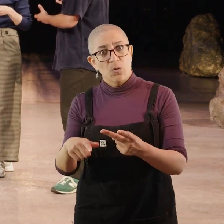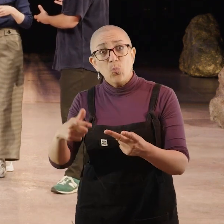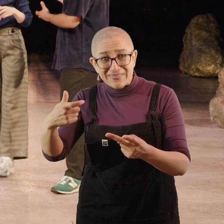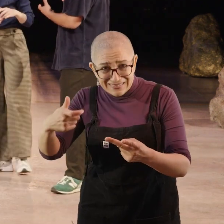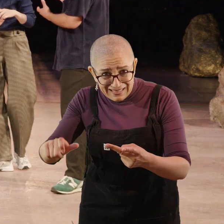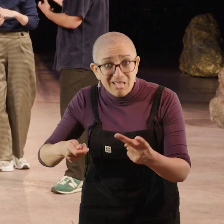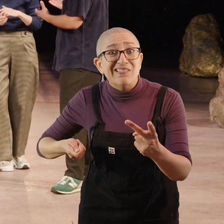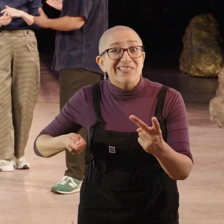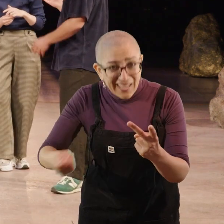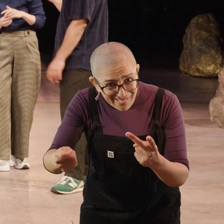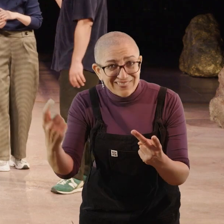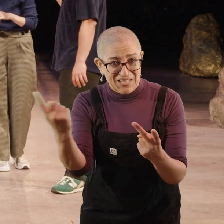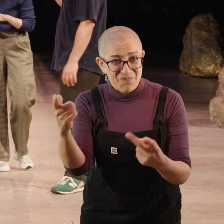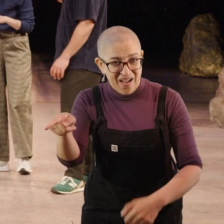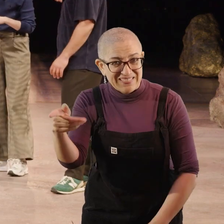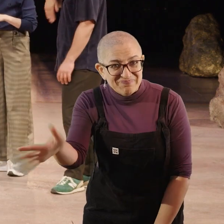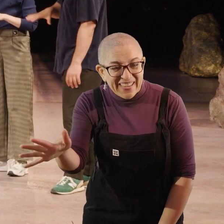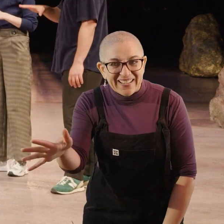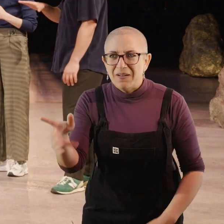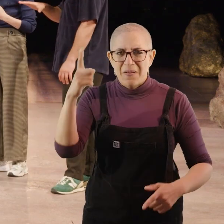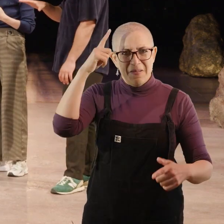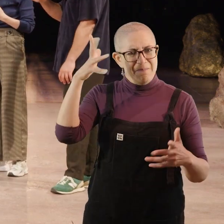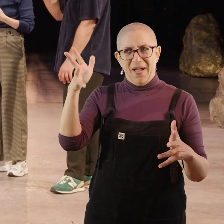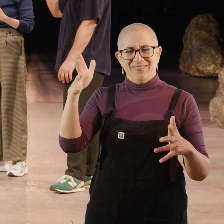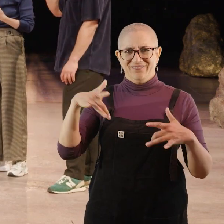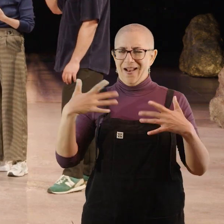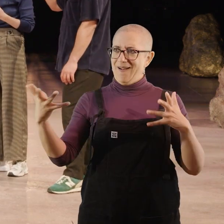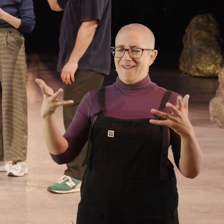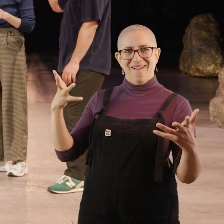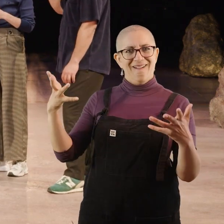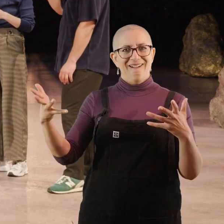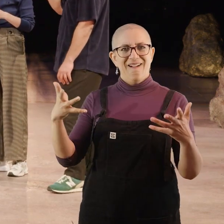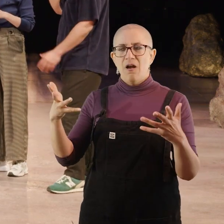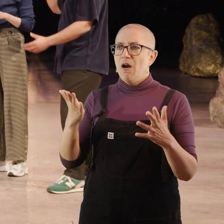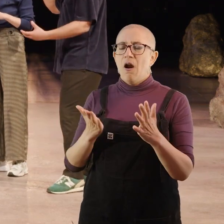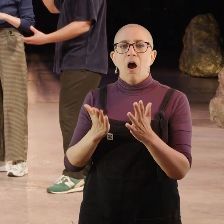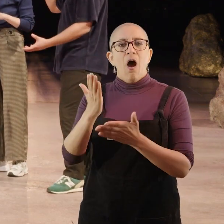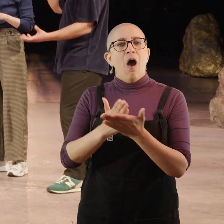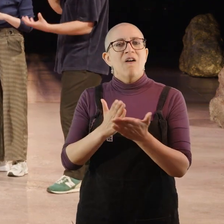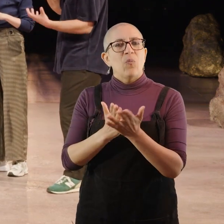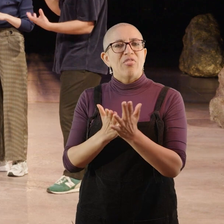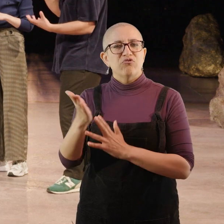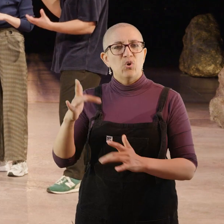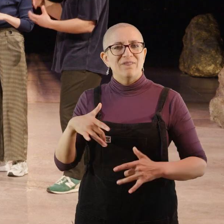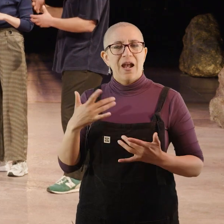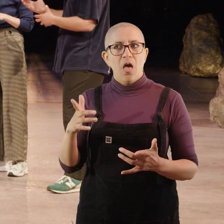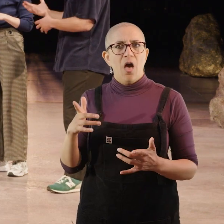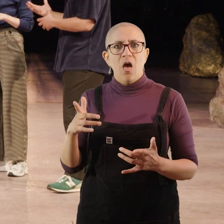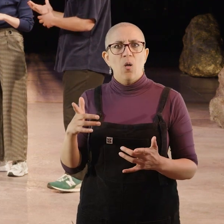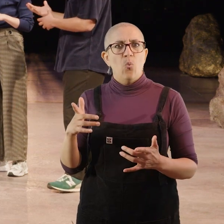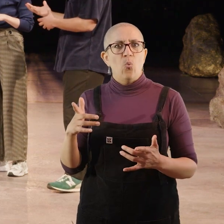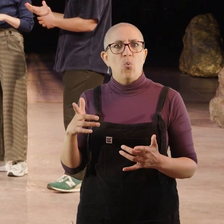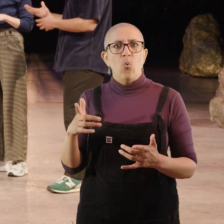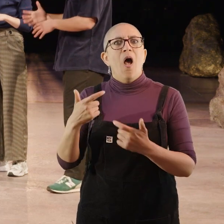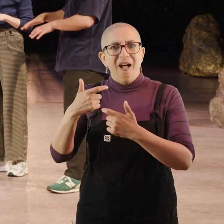murdered somebody. yeah. Yeah, There's yeah. still the danger there, but Yeah. it totally undercut. And I midway through kind of realized, oh no, this is not the Yeah. level. I still